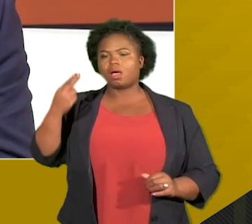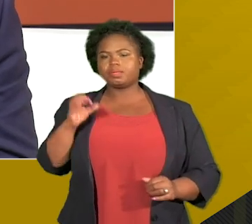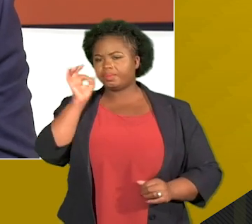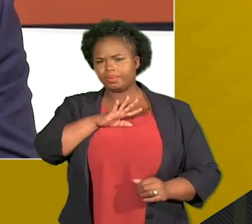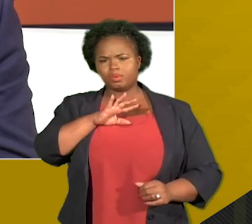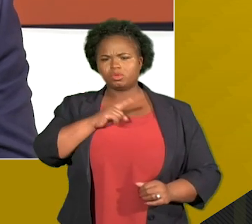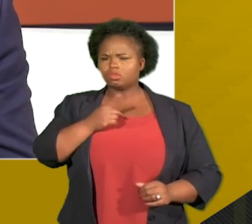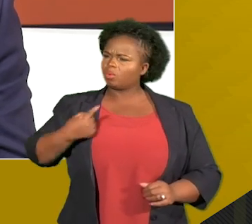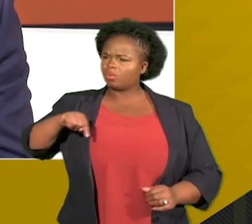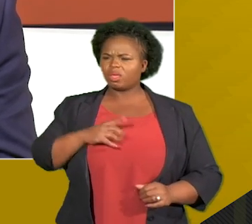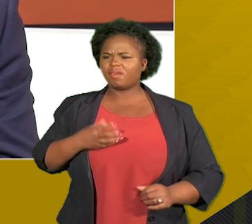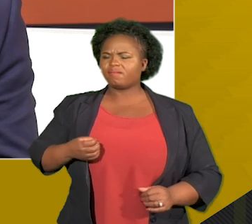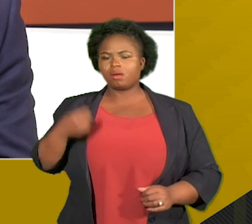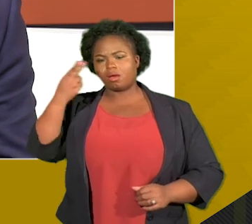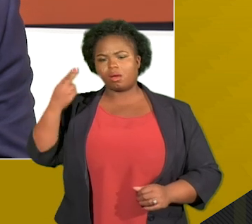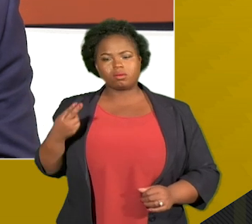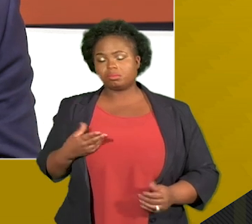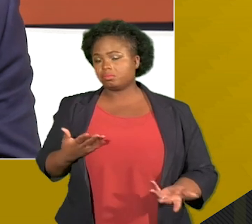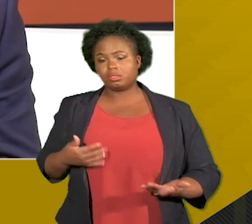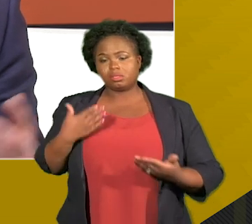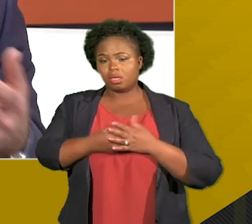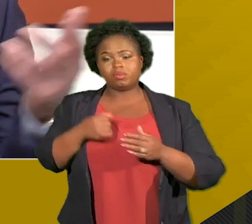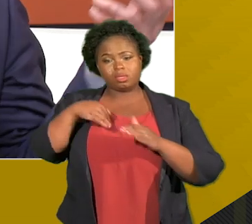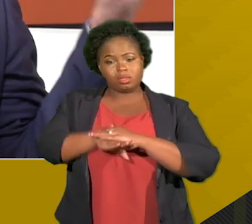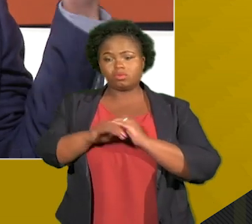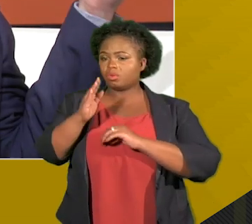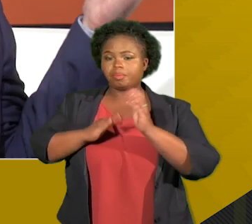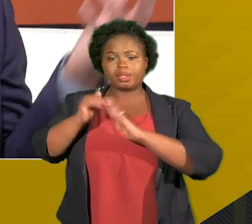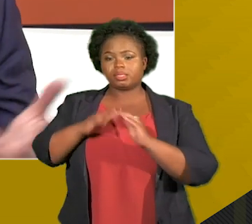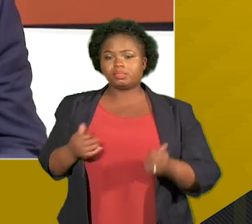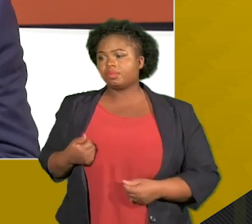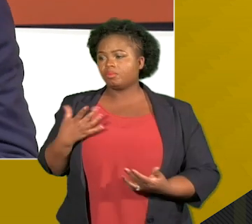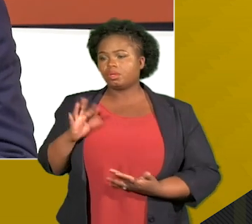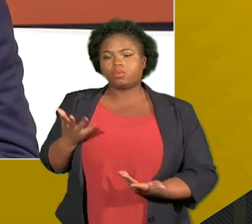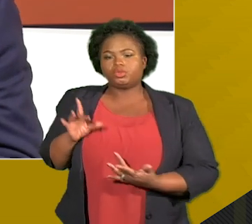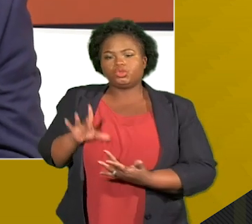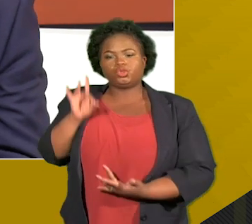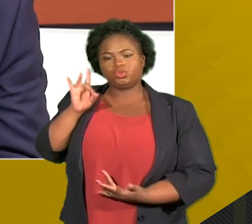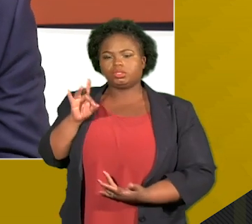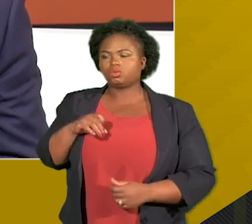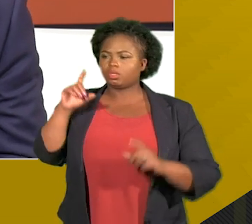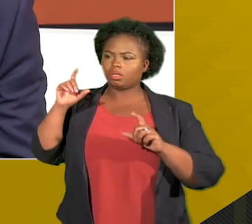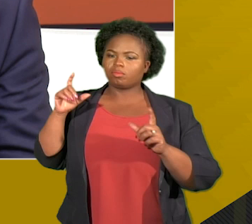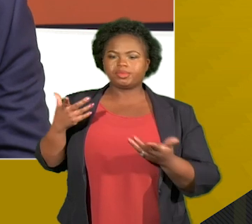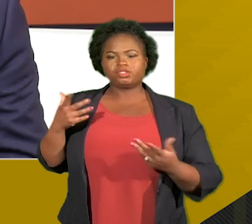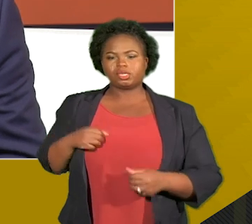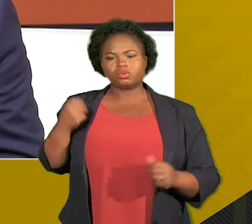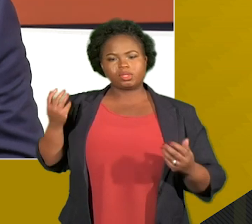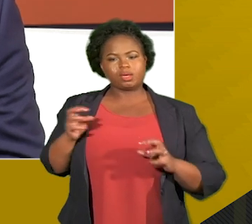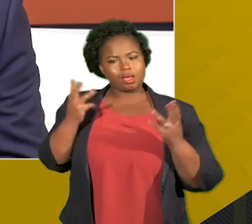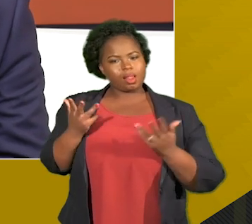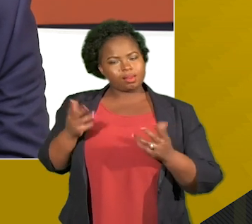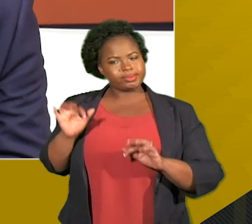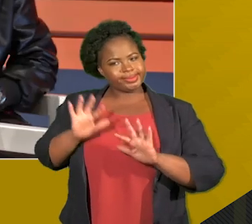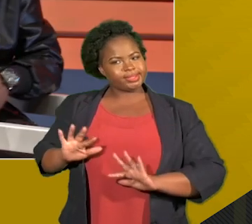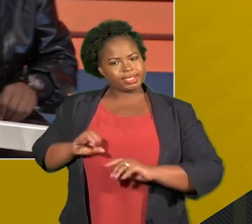everywhere around us, and it might be in the architecture of your building. Mm. It might be in the choice of colors for your set. Like a piece of art. Mm. Exactly. Look at those